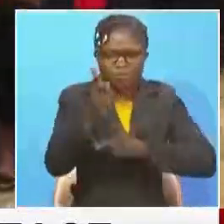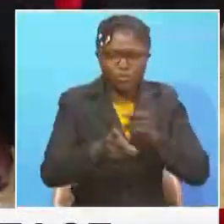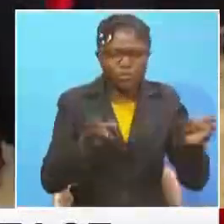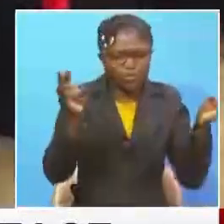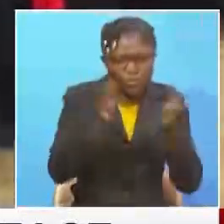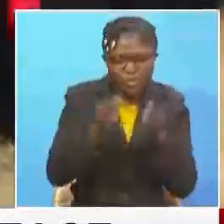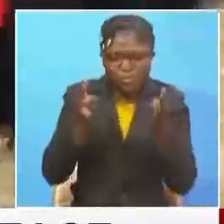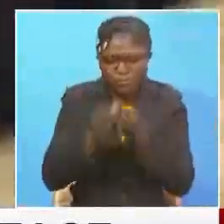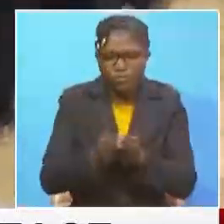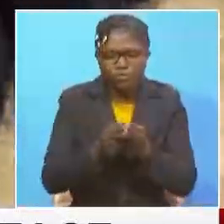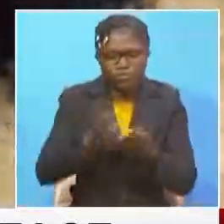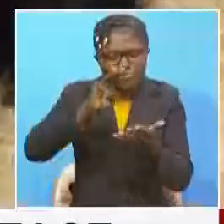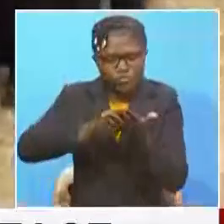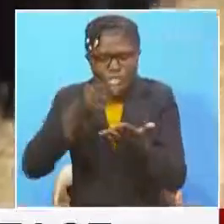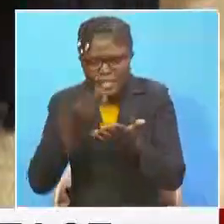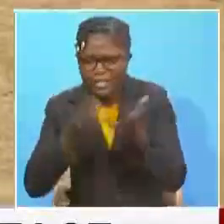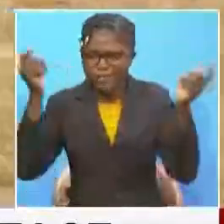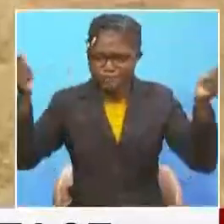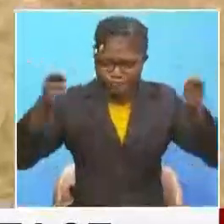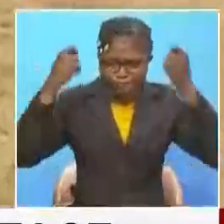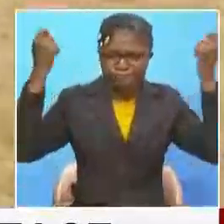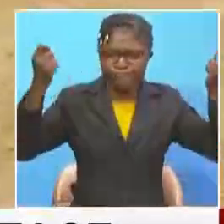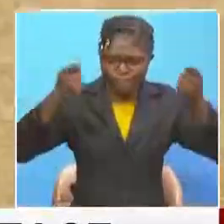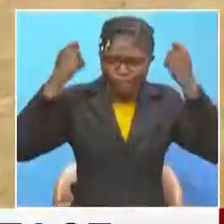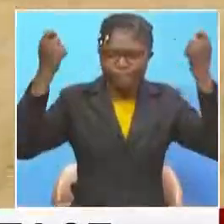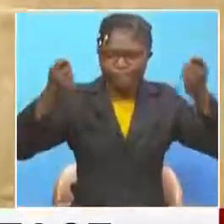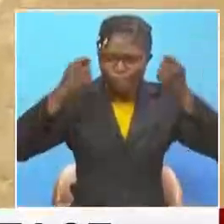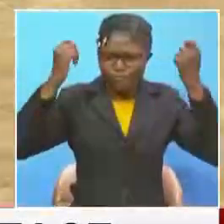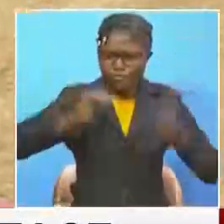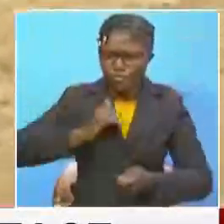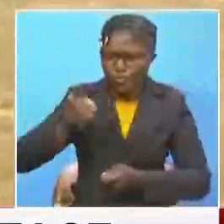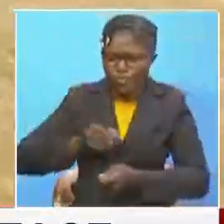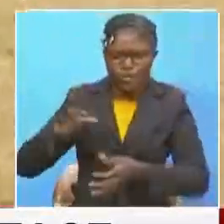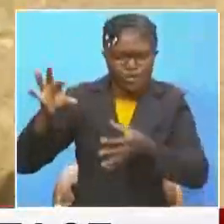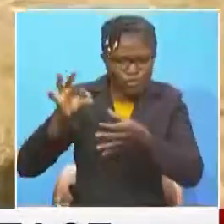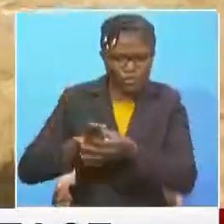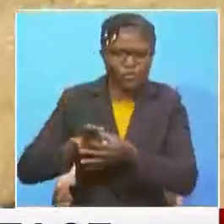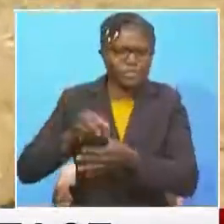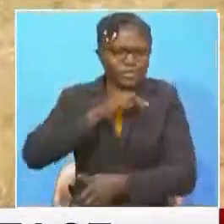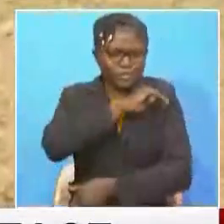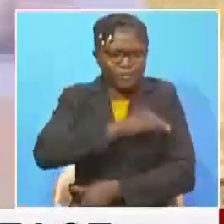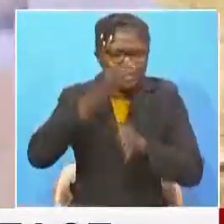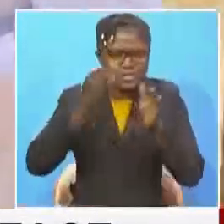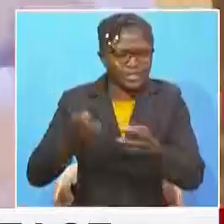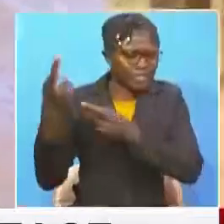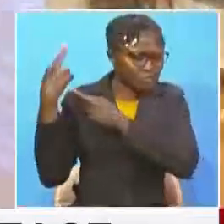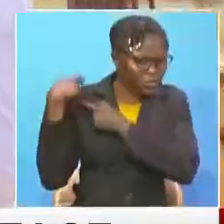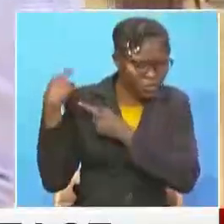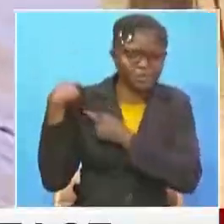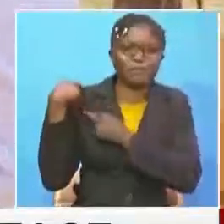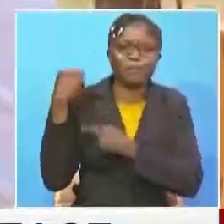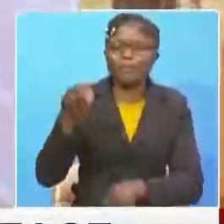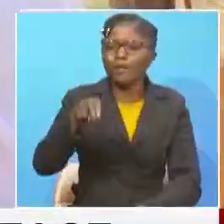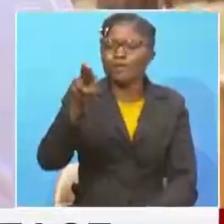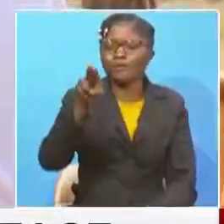to witness the induction ceremony of Reverend Agnes Zimba as a minister in charge of the congregation. UCZ